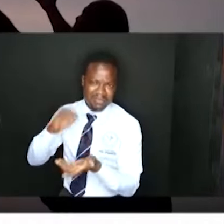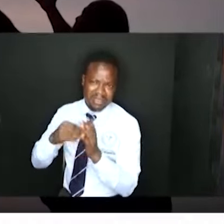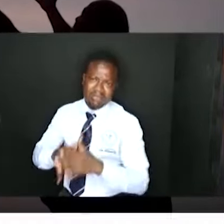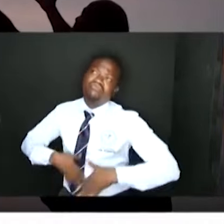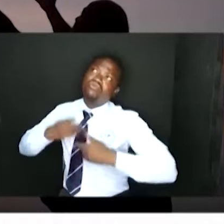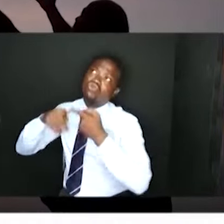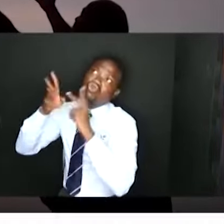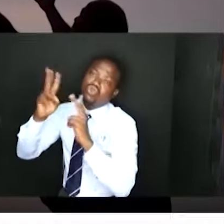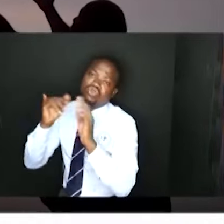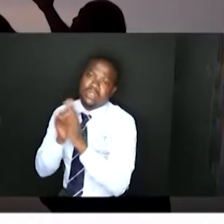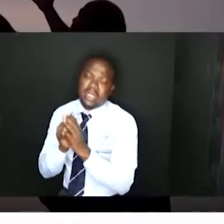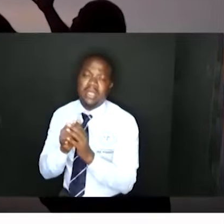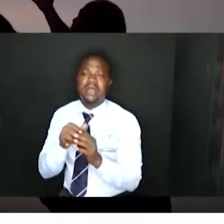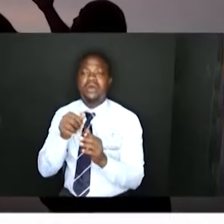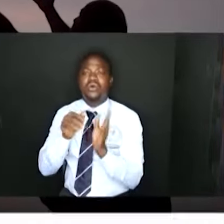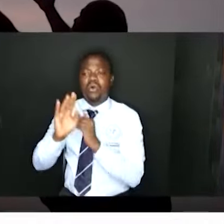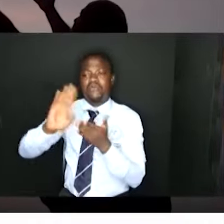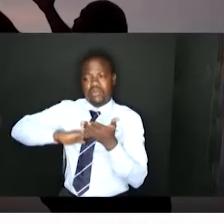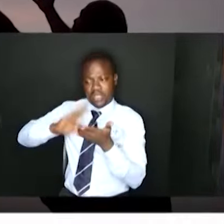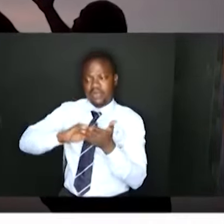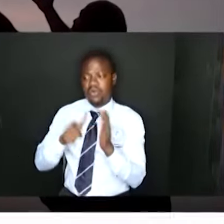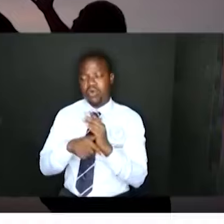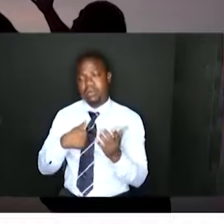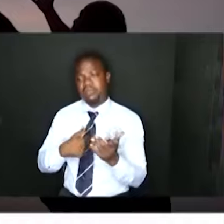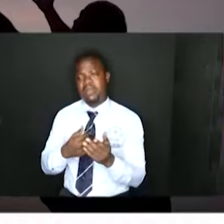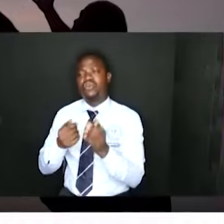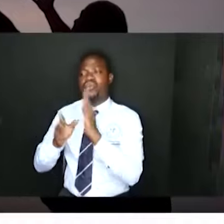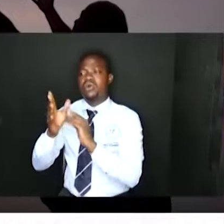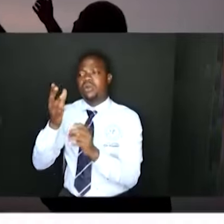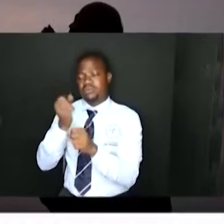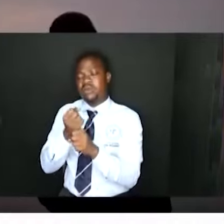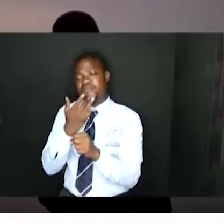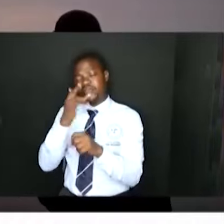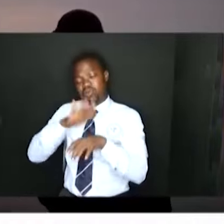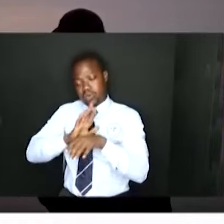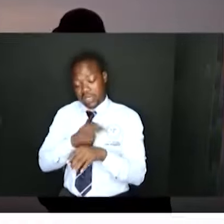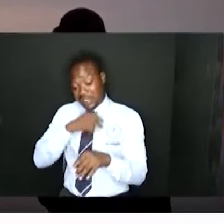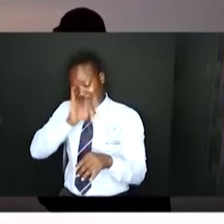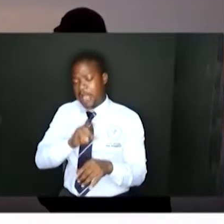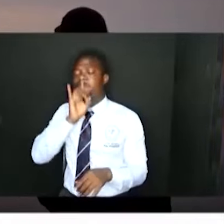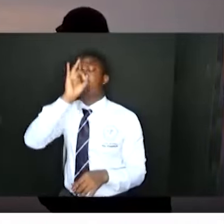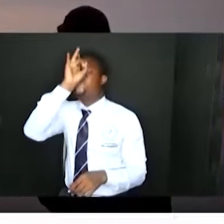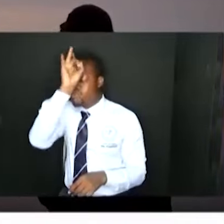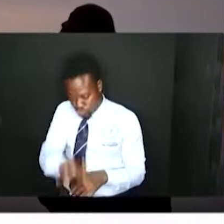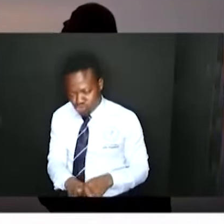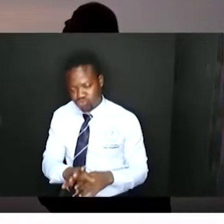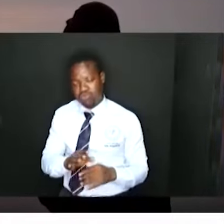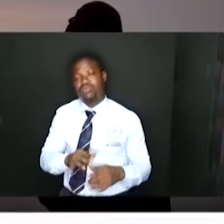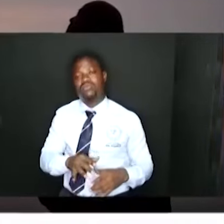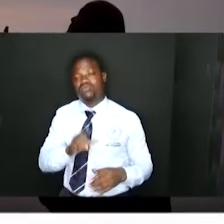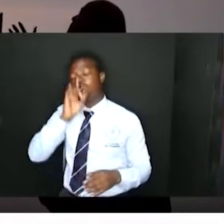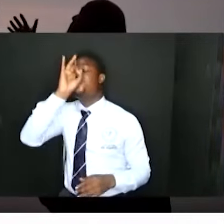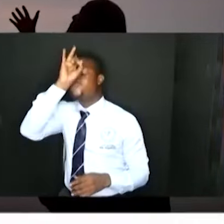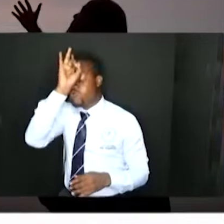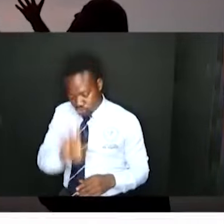then that is a true confession in the context of bitterness. Enti pe muka eye trodo die no ene